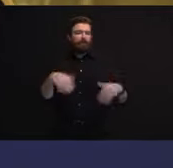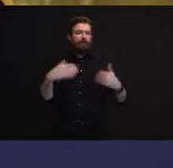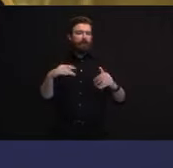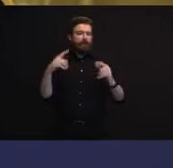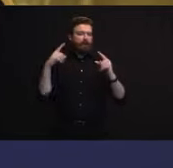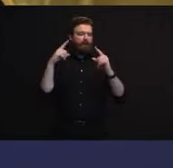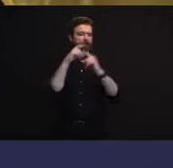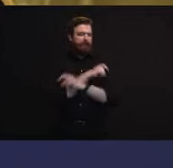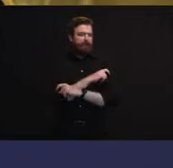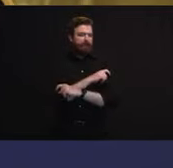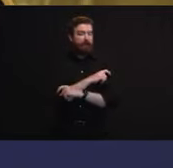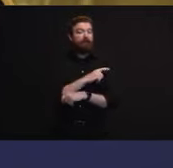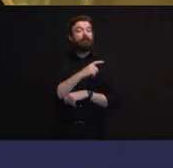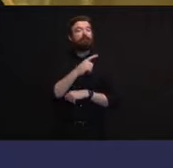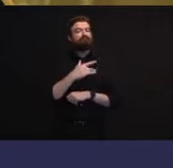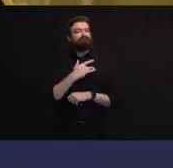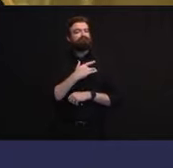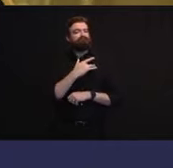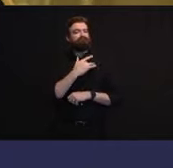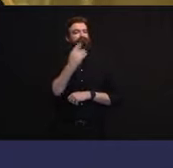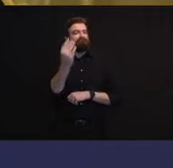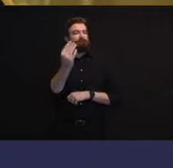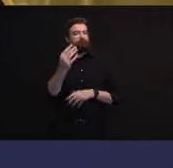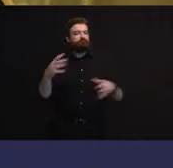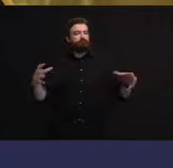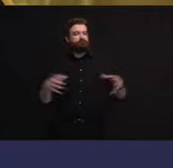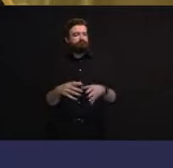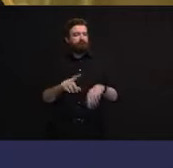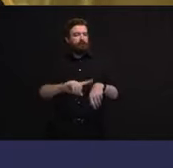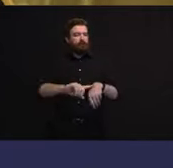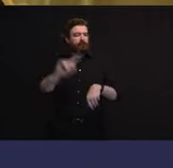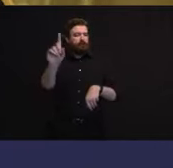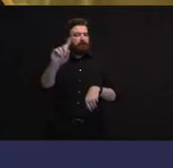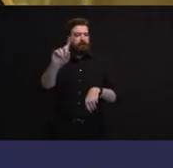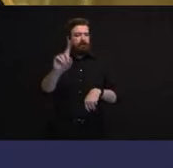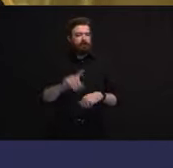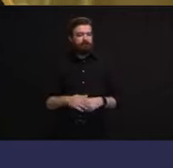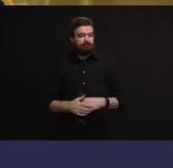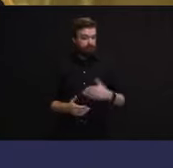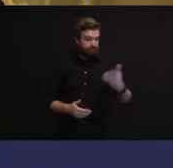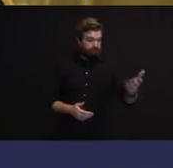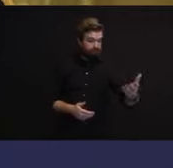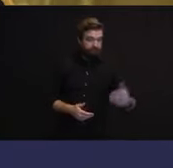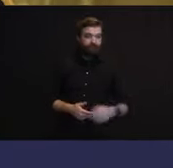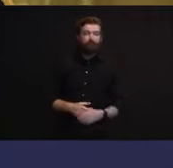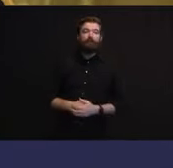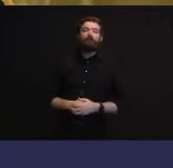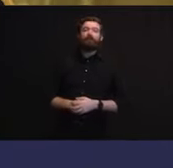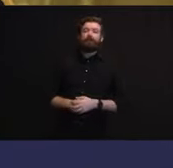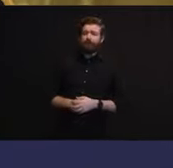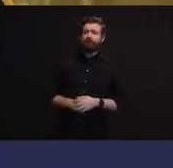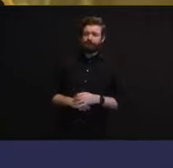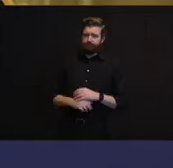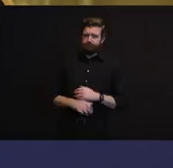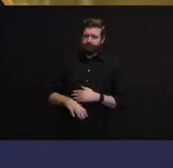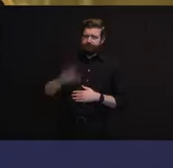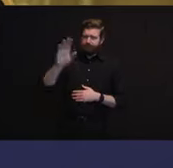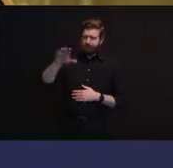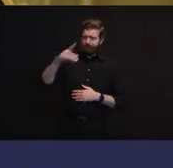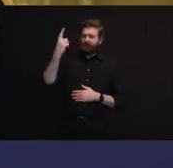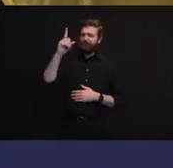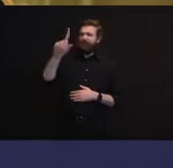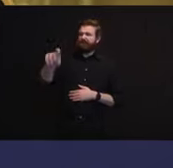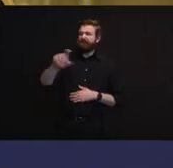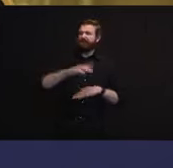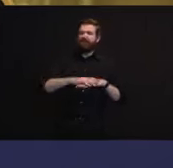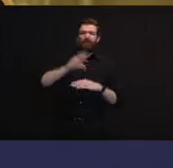o'clock. With that, Matt, good afternoon. Good afternoon, Governor. Last night you were asked on Ask the Governor about unemployment